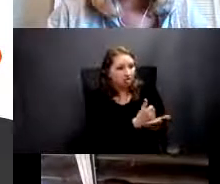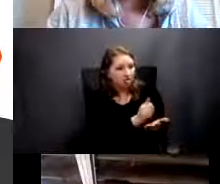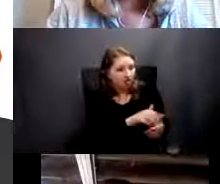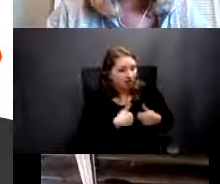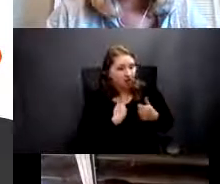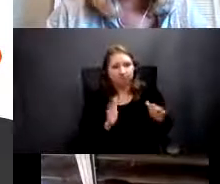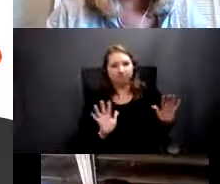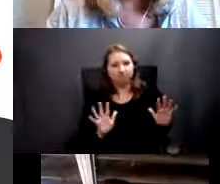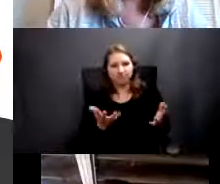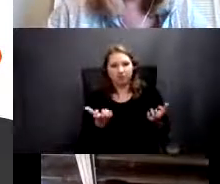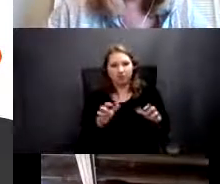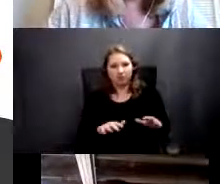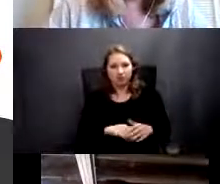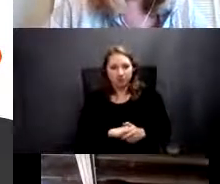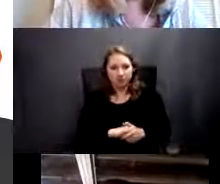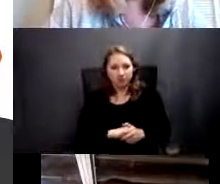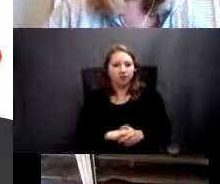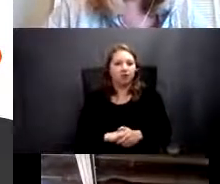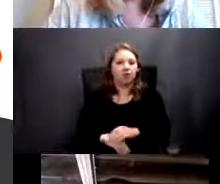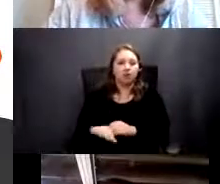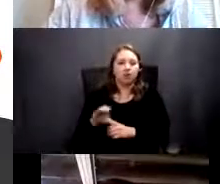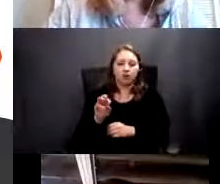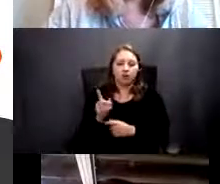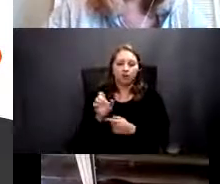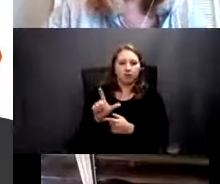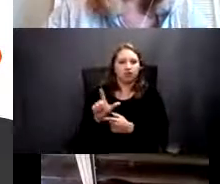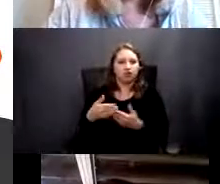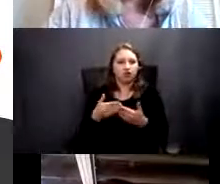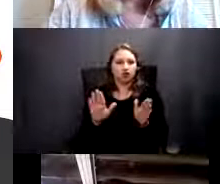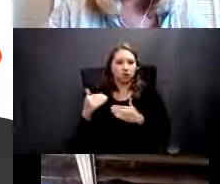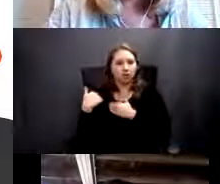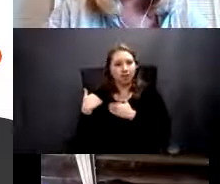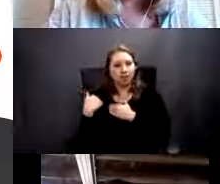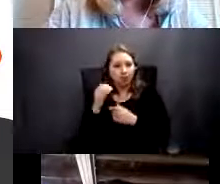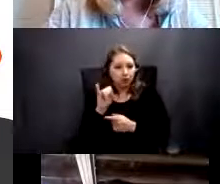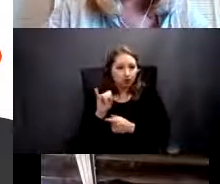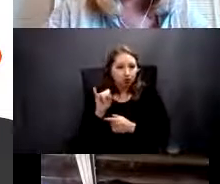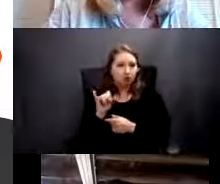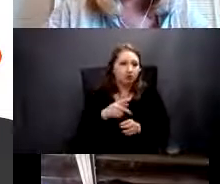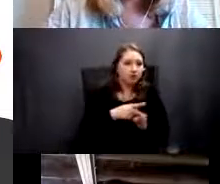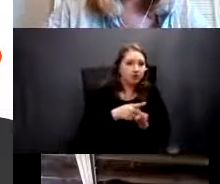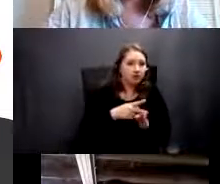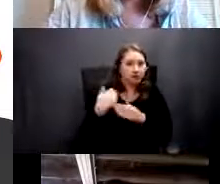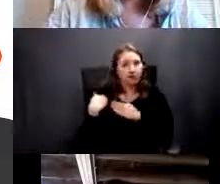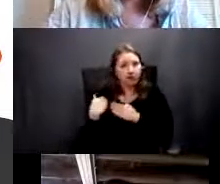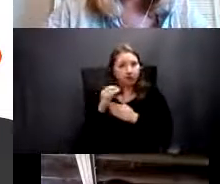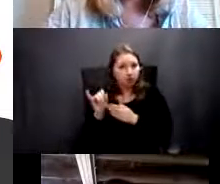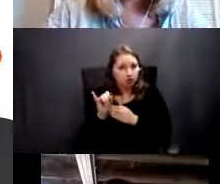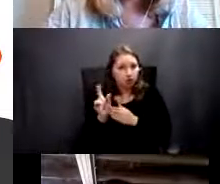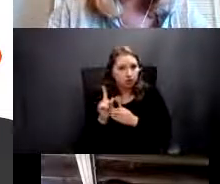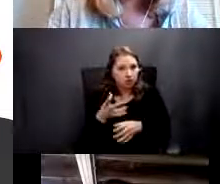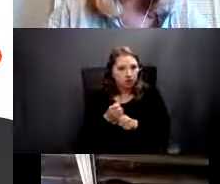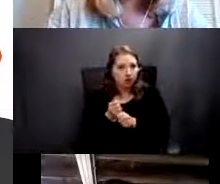Where will you get commercial and general liability insurance and professional liability insurance? As a parent peer specialist, the